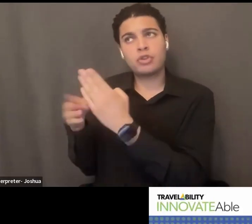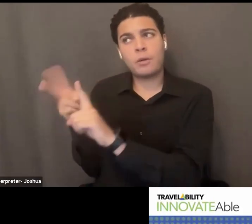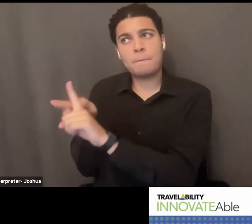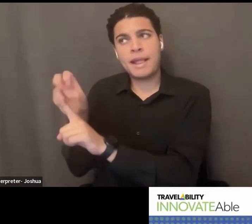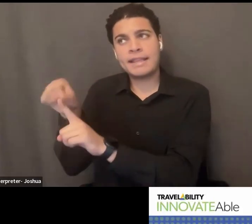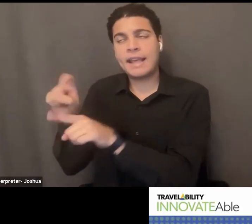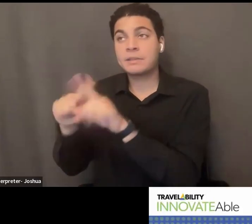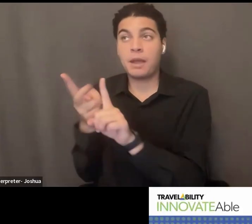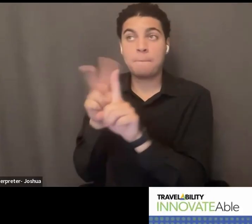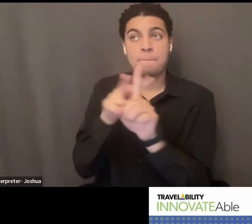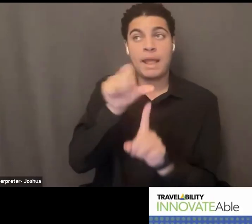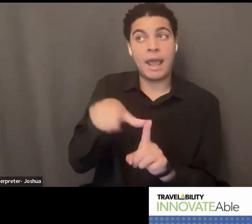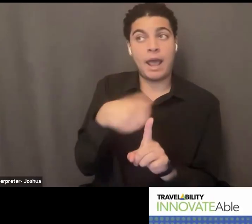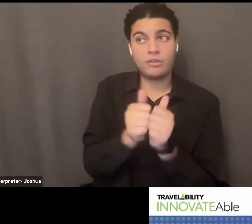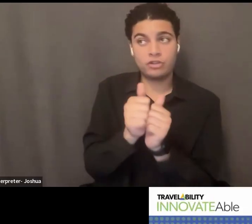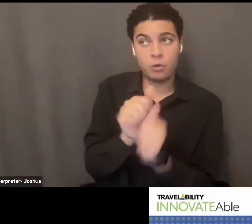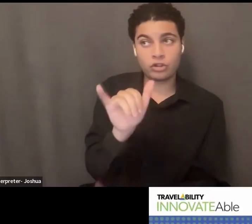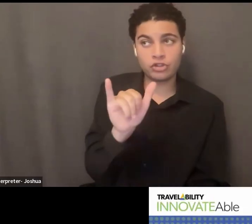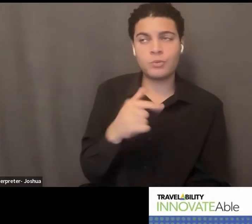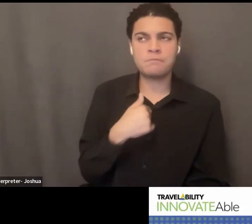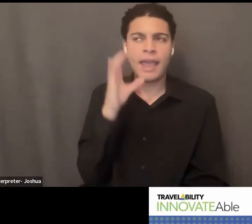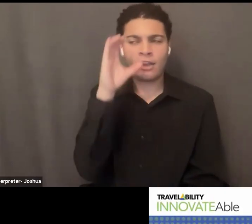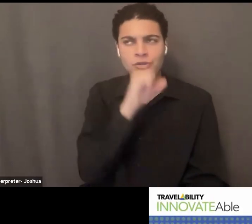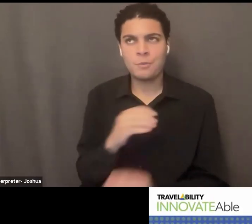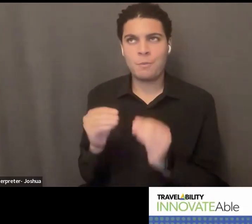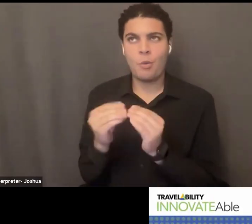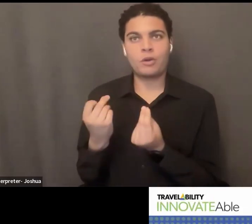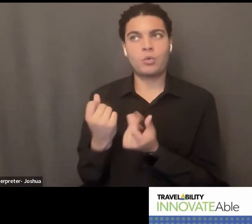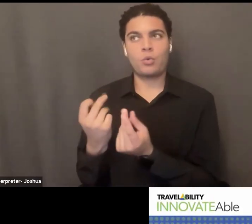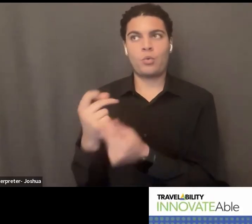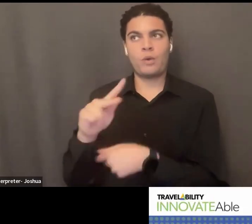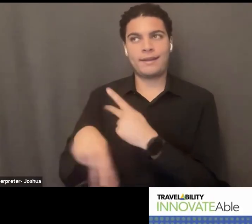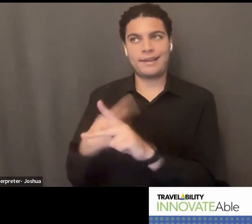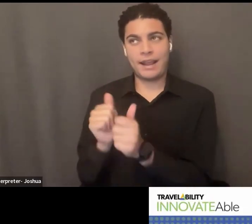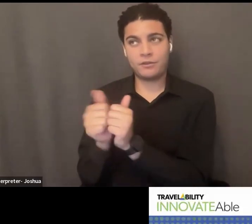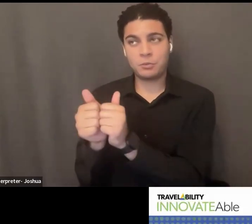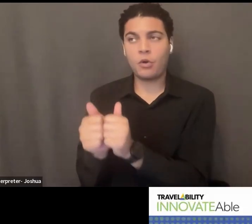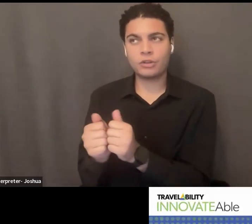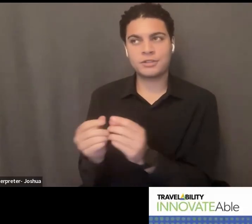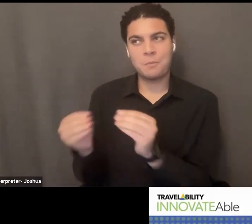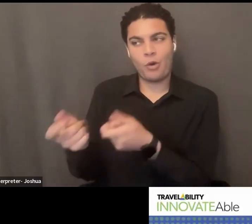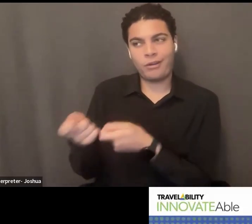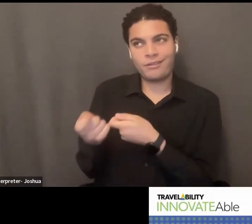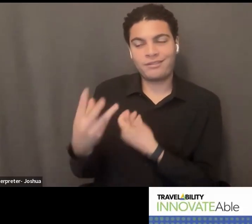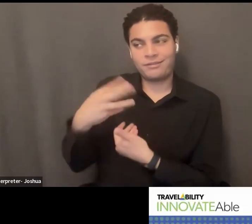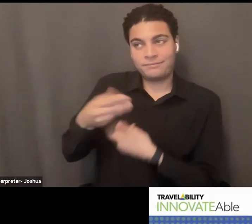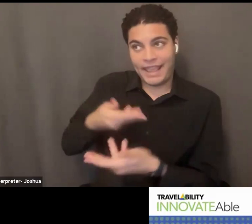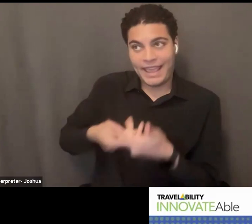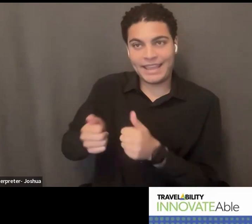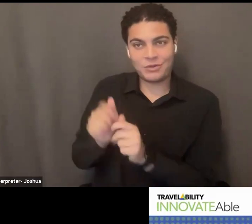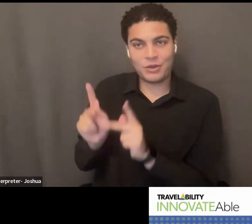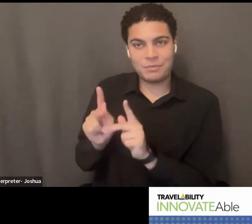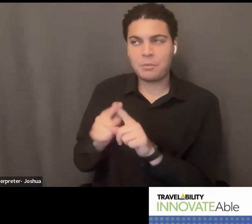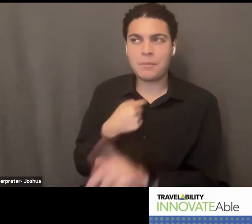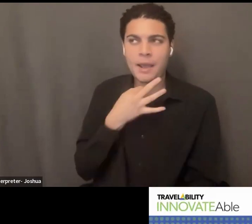fast-paced sports are probably the most engaging, but just curious about that. Sure, thank you. Great question.